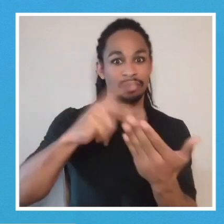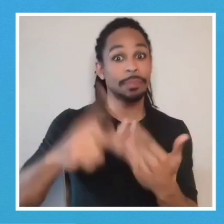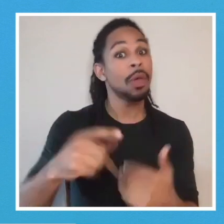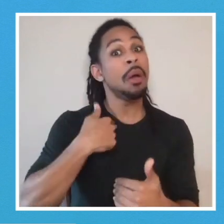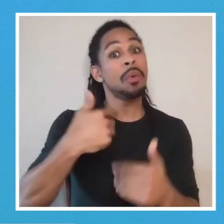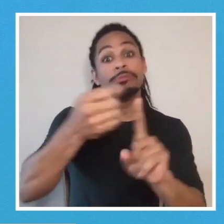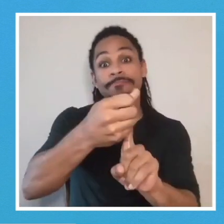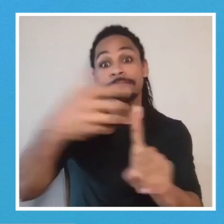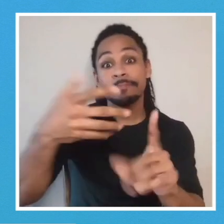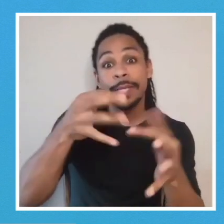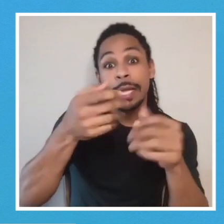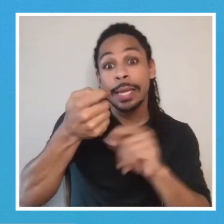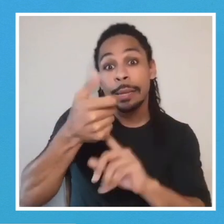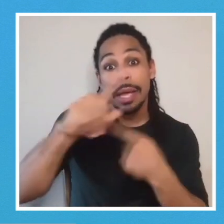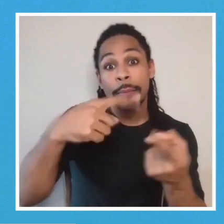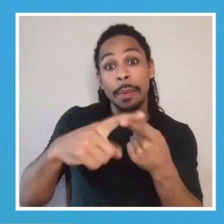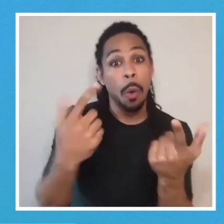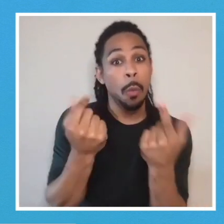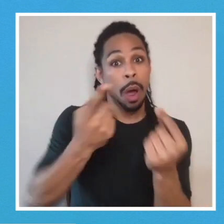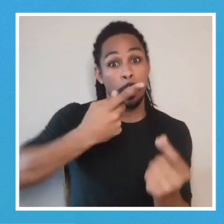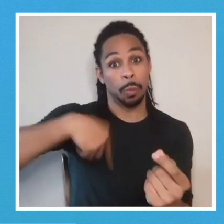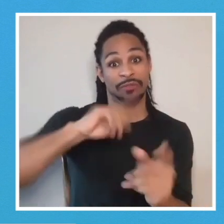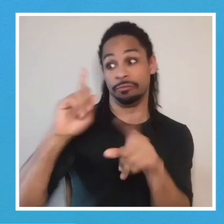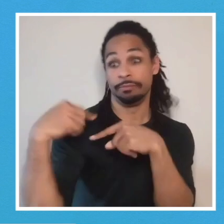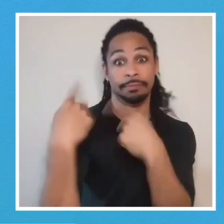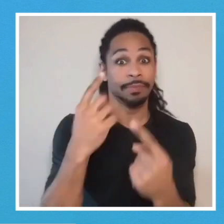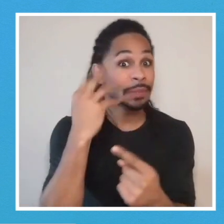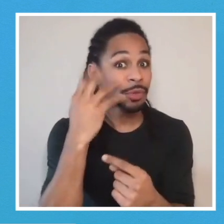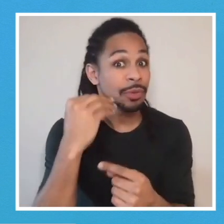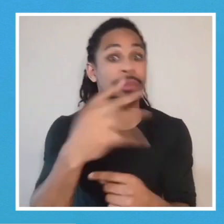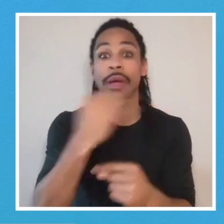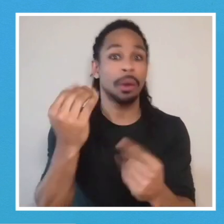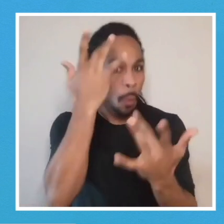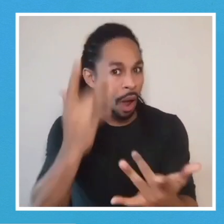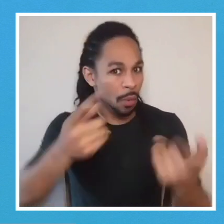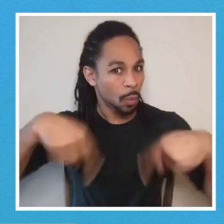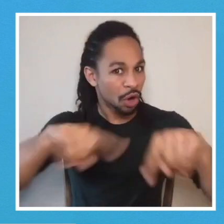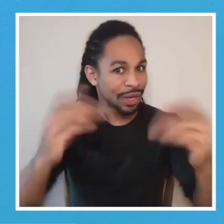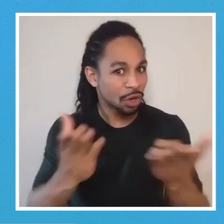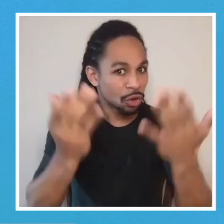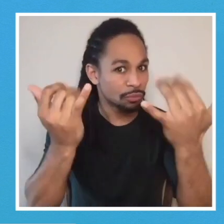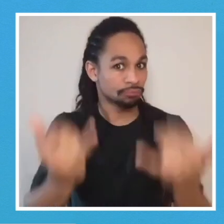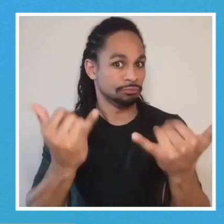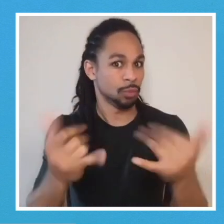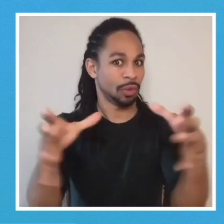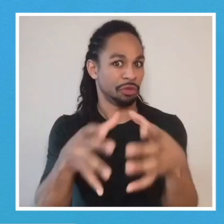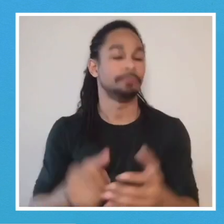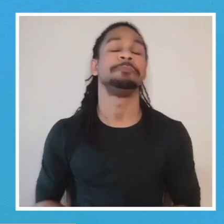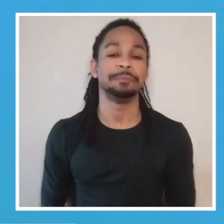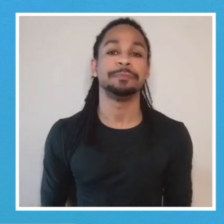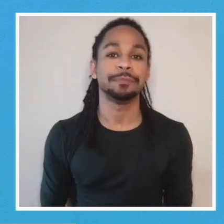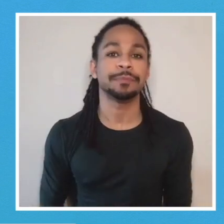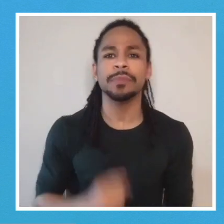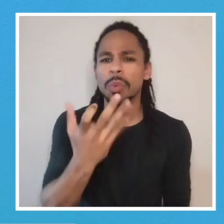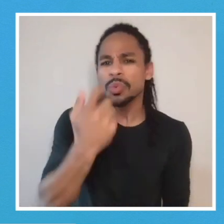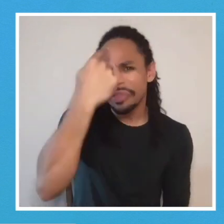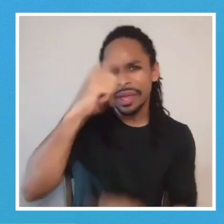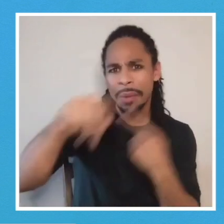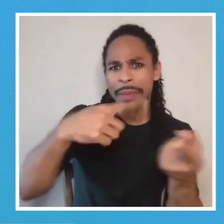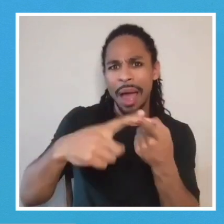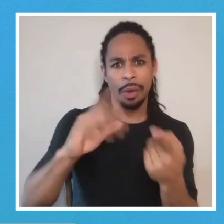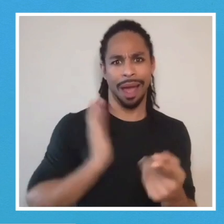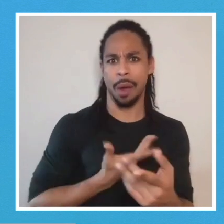about what we've been through and why we're here together. I want you to think about the century that we're in,